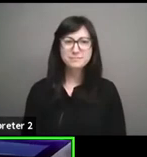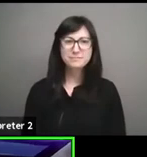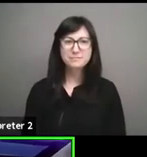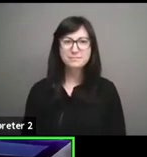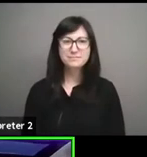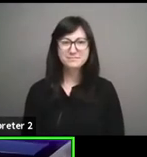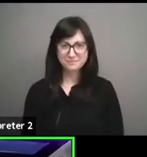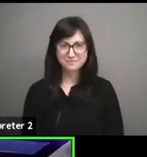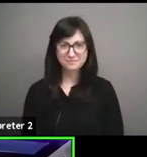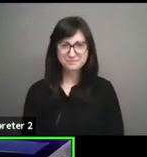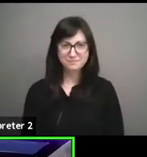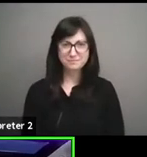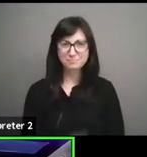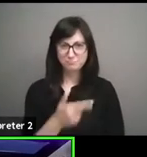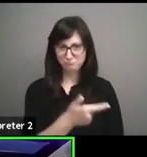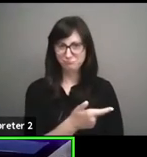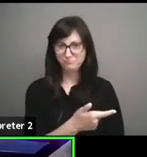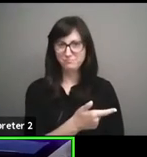Gabrielle. Hi.